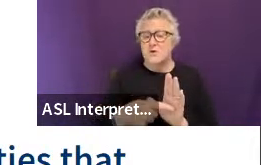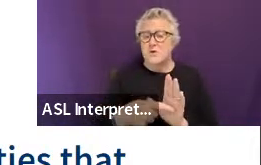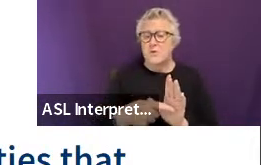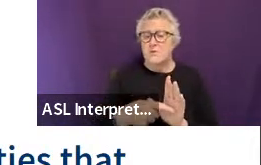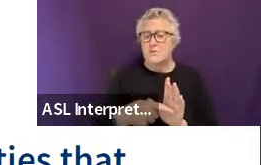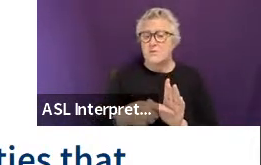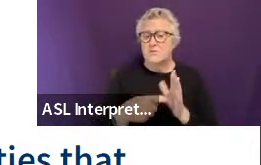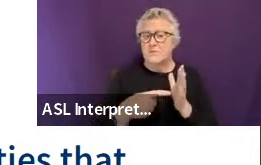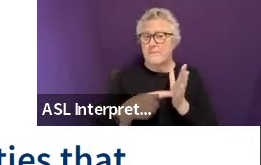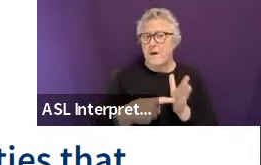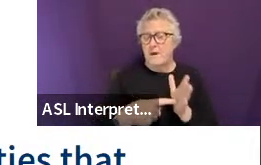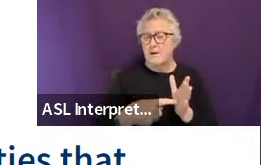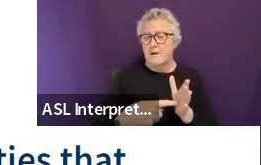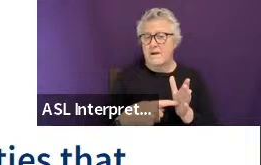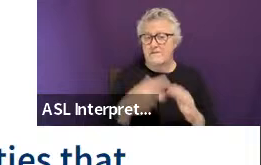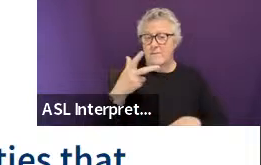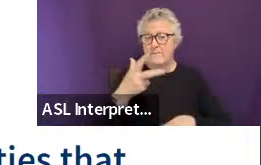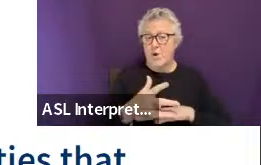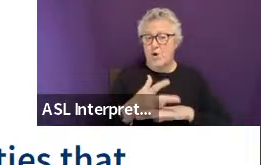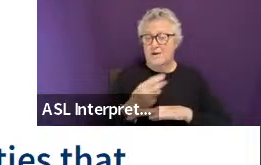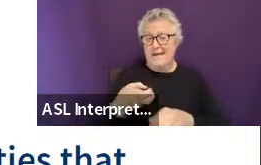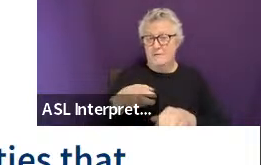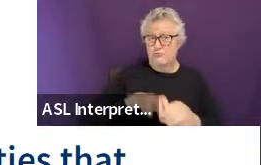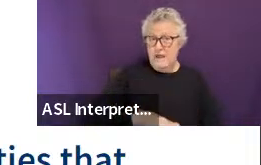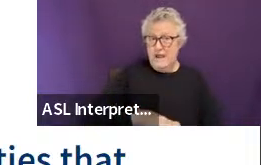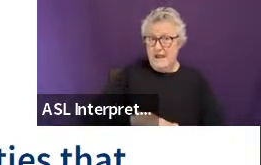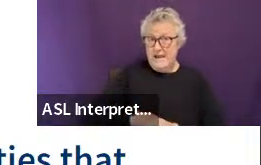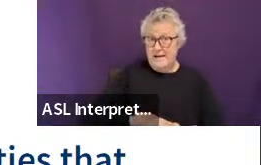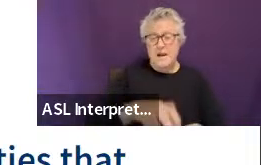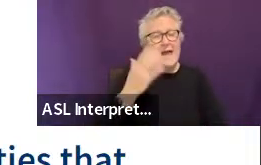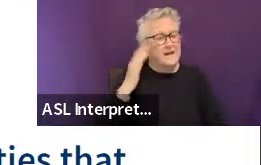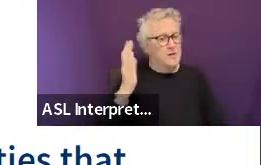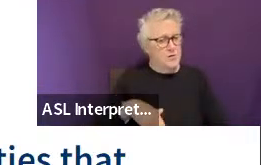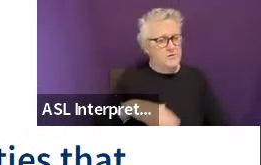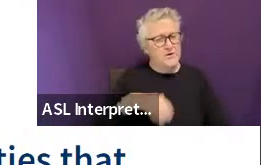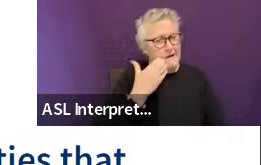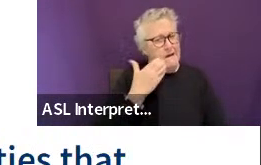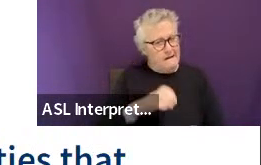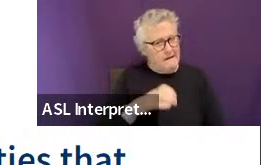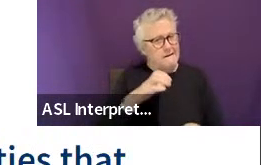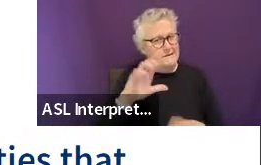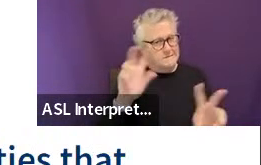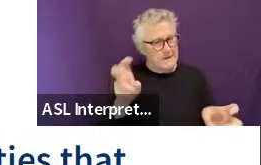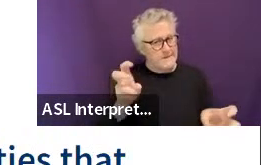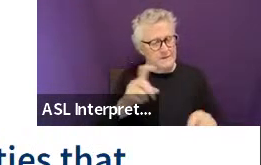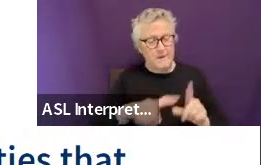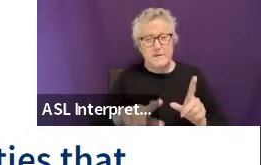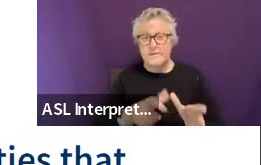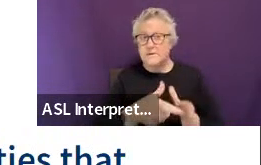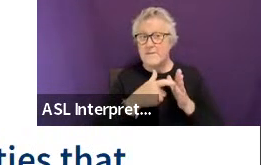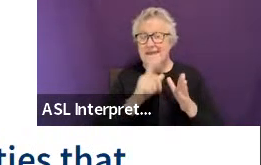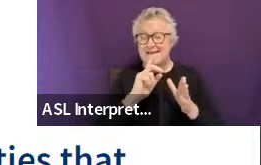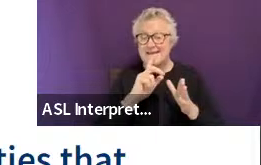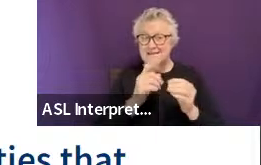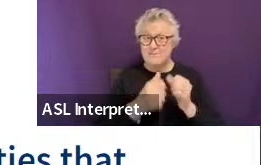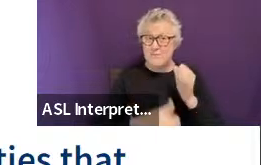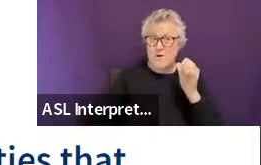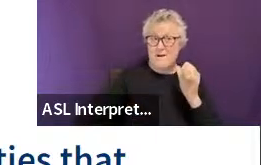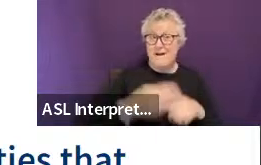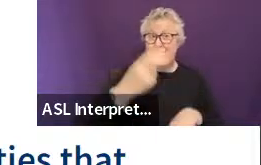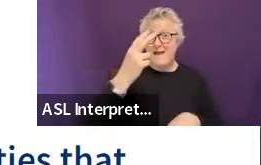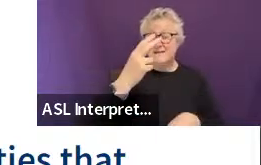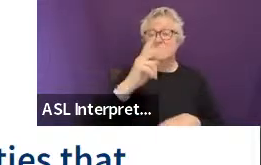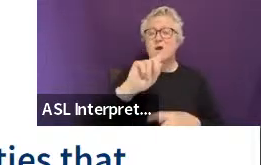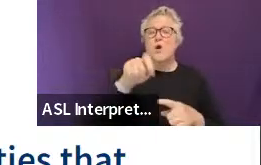demand. I know park and rides are a big topic, but the demand is highest when you locate those facilities